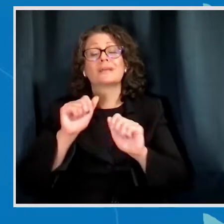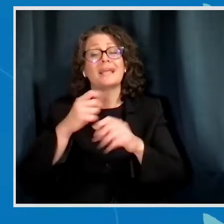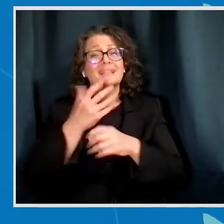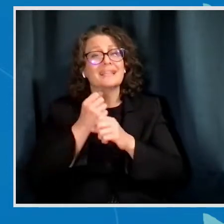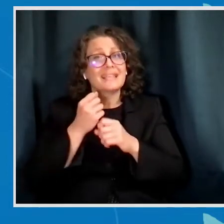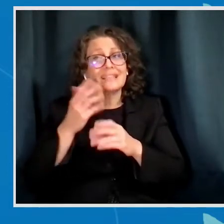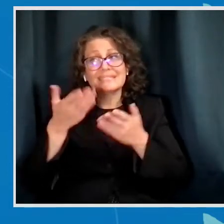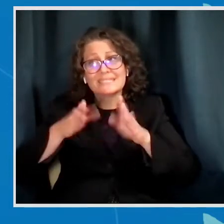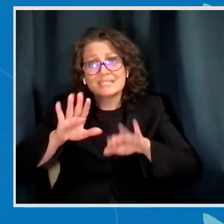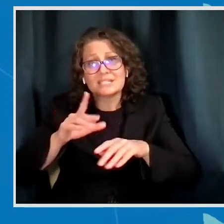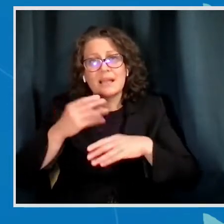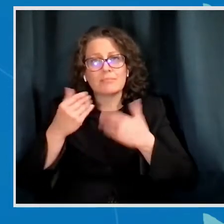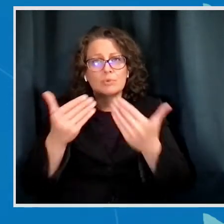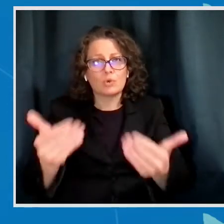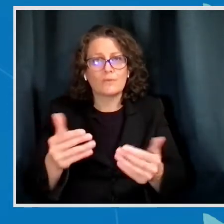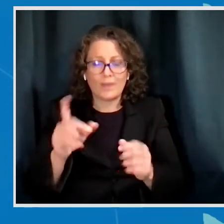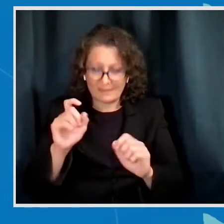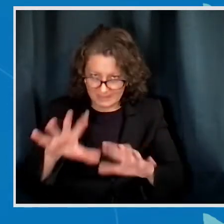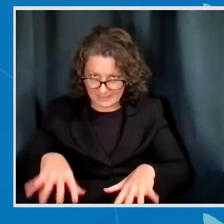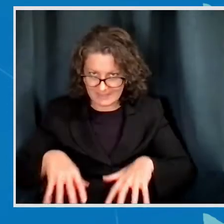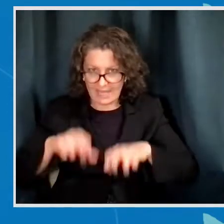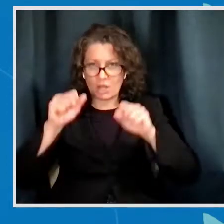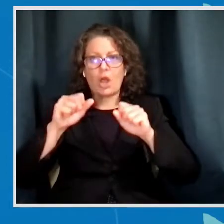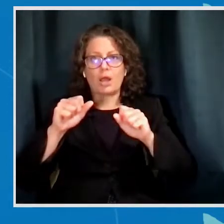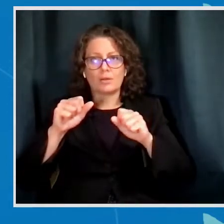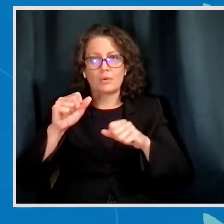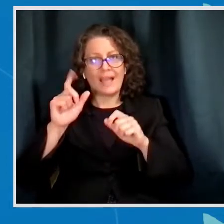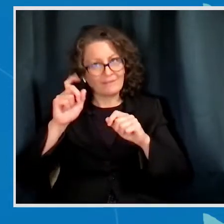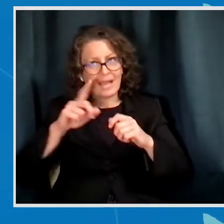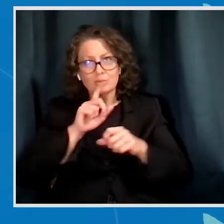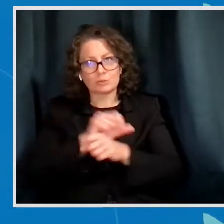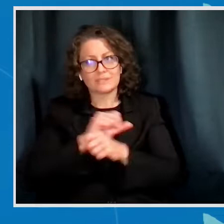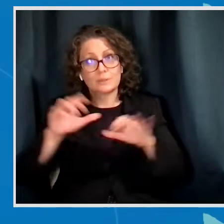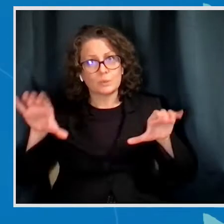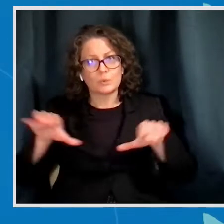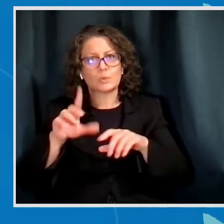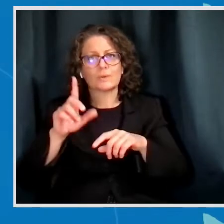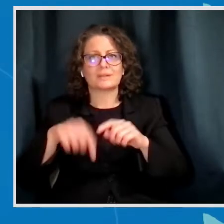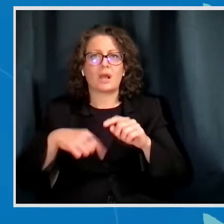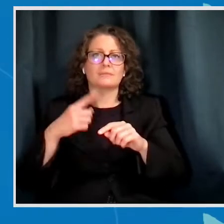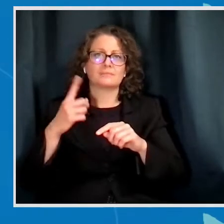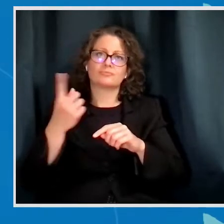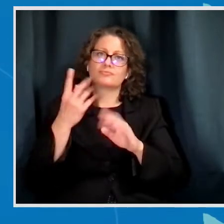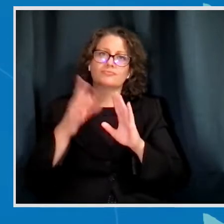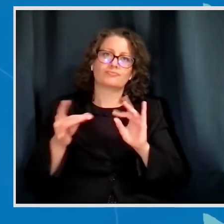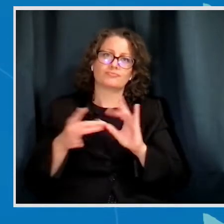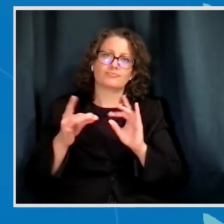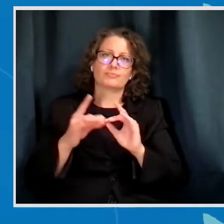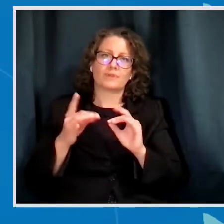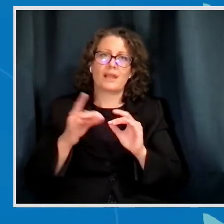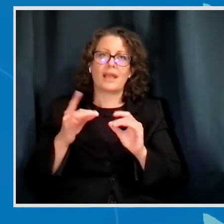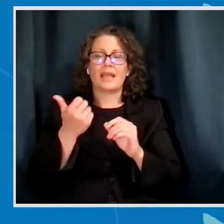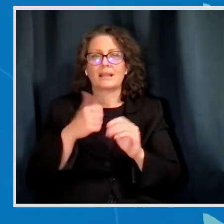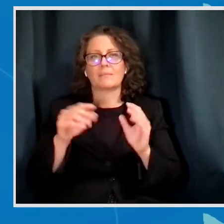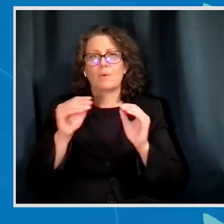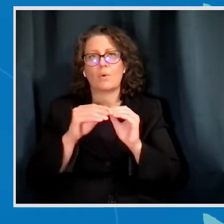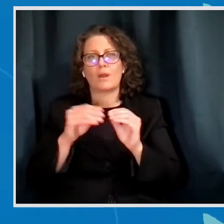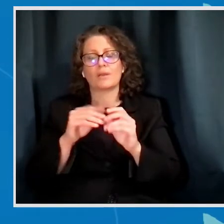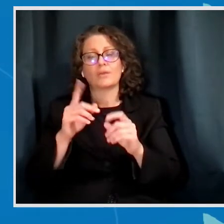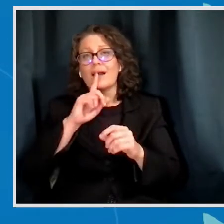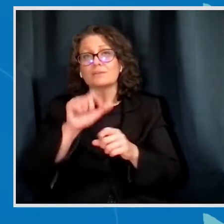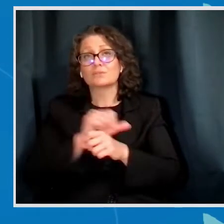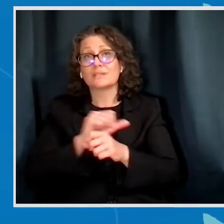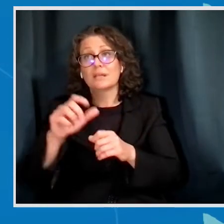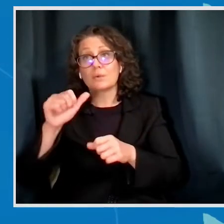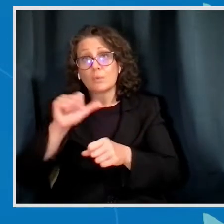to do this, folks. Can't talk about it anymore. So you say, what can the United States do? We're actually working with His Royal